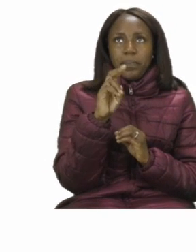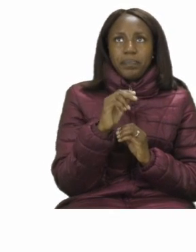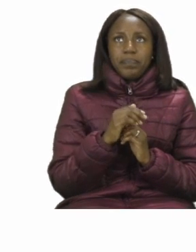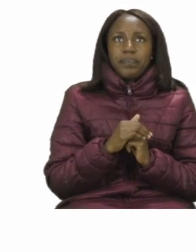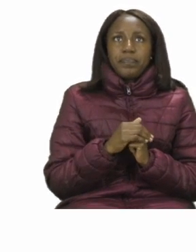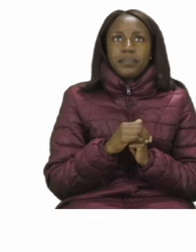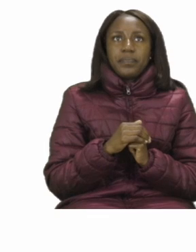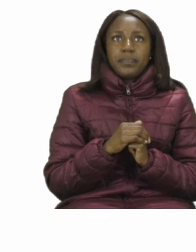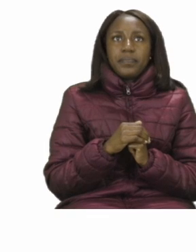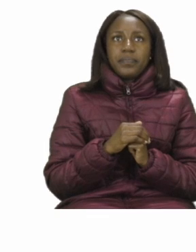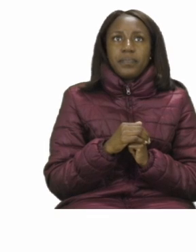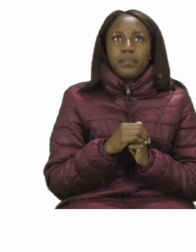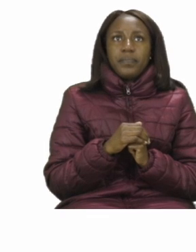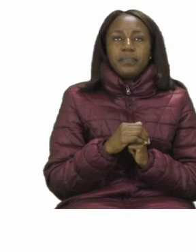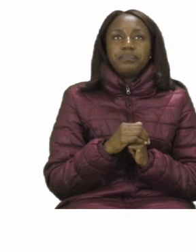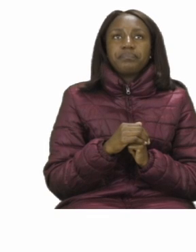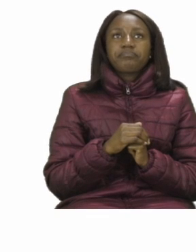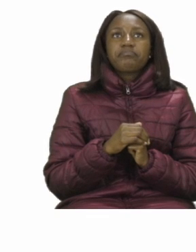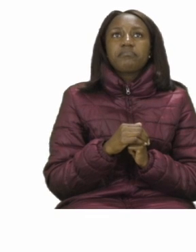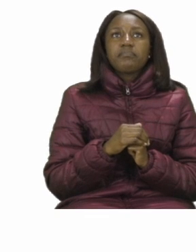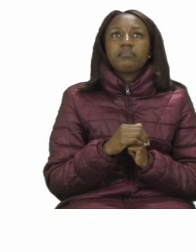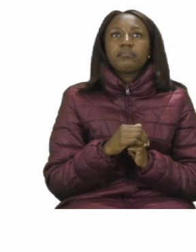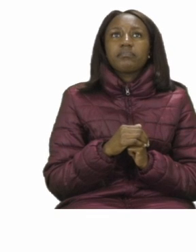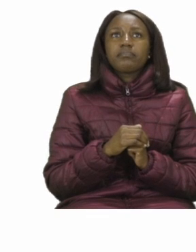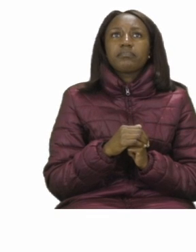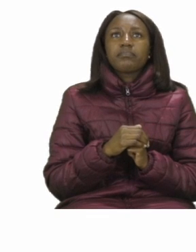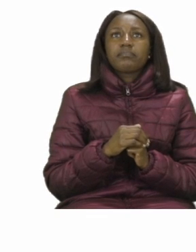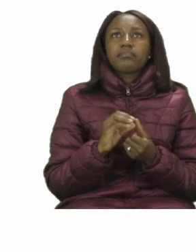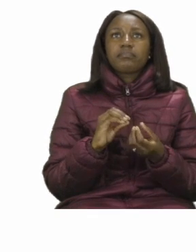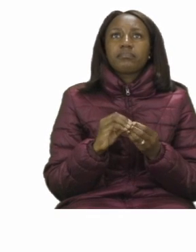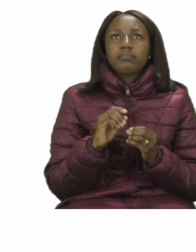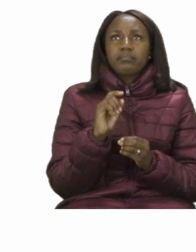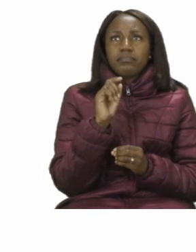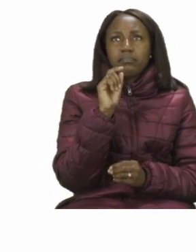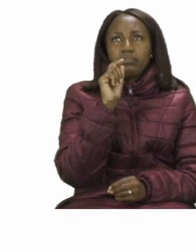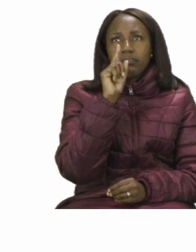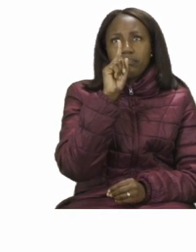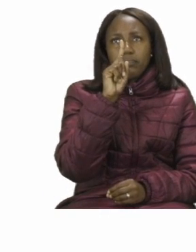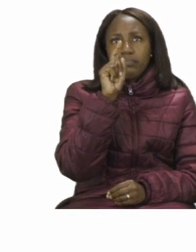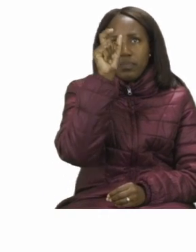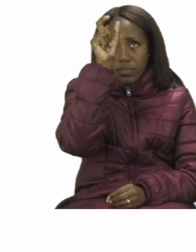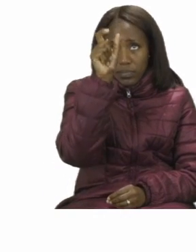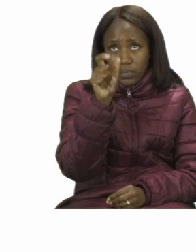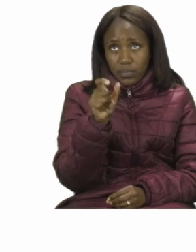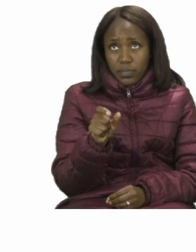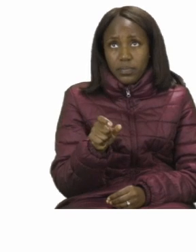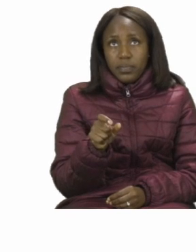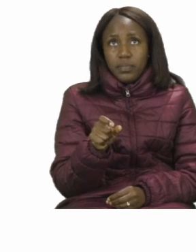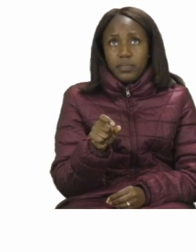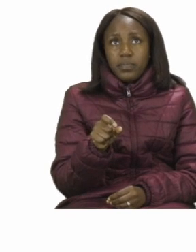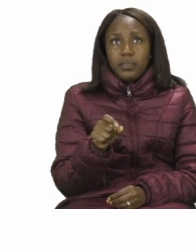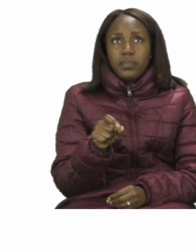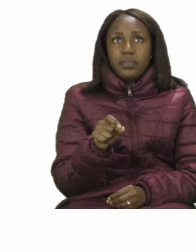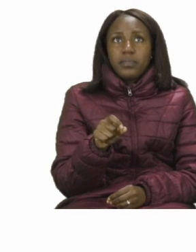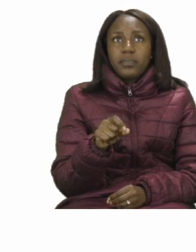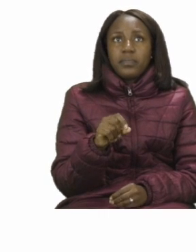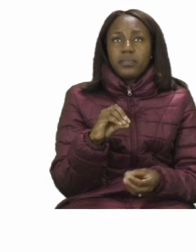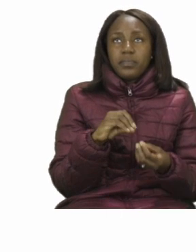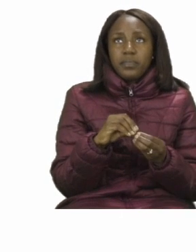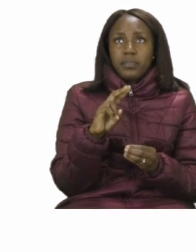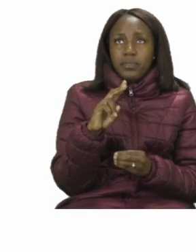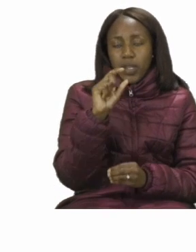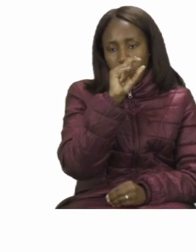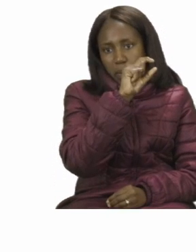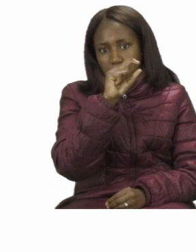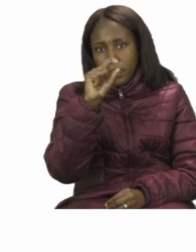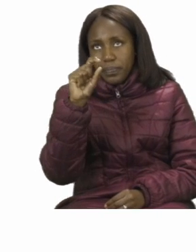see that clue number 1 goes down and clue number 2 goes